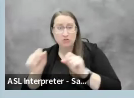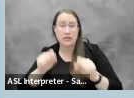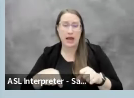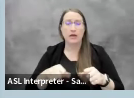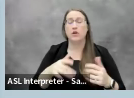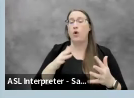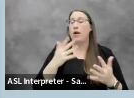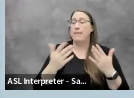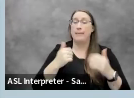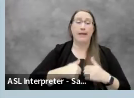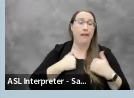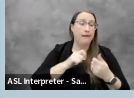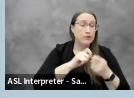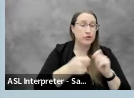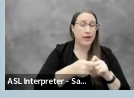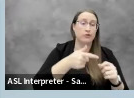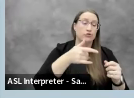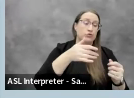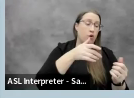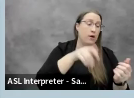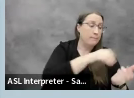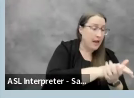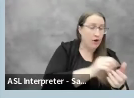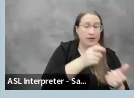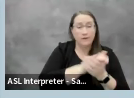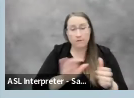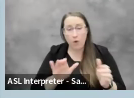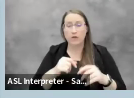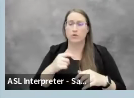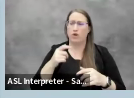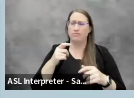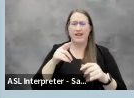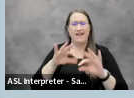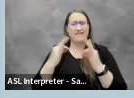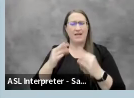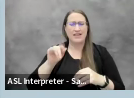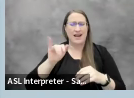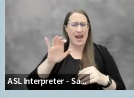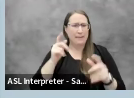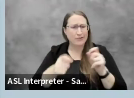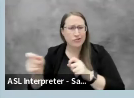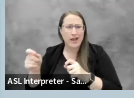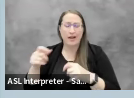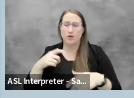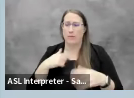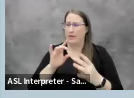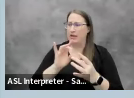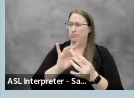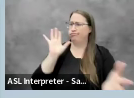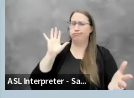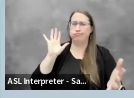your life or a change in your family dynamics, or if you have a falling out with someone that you've